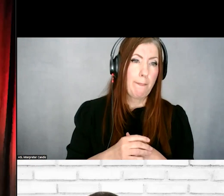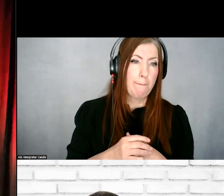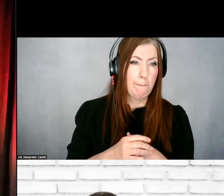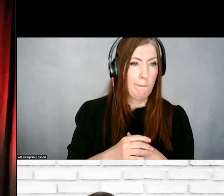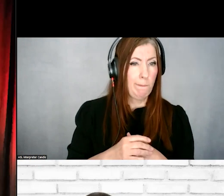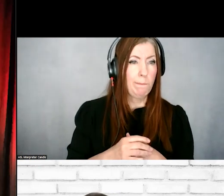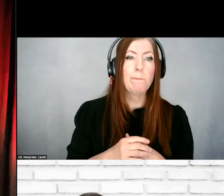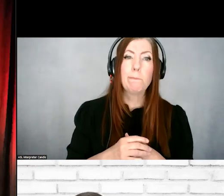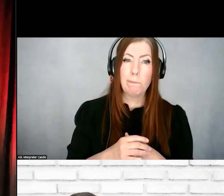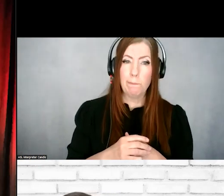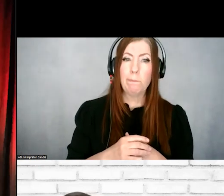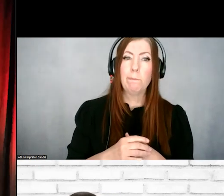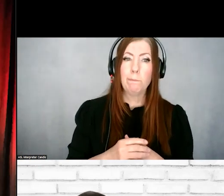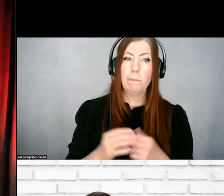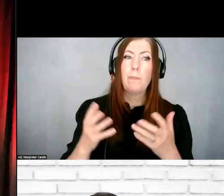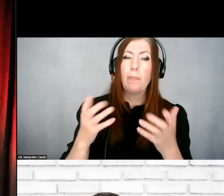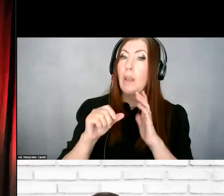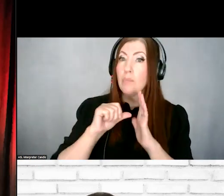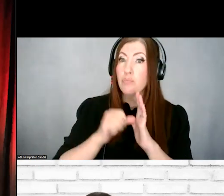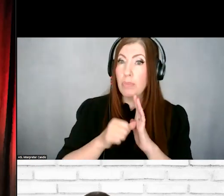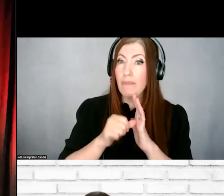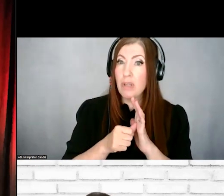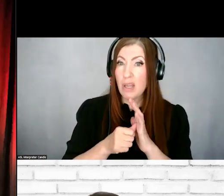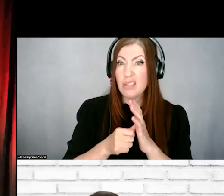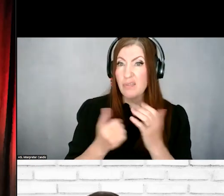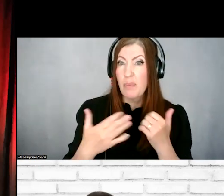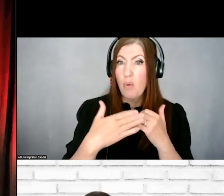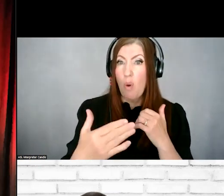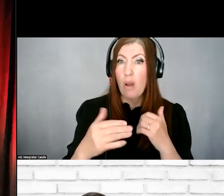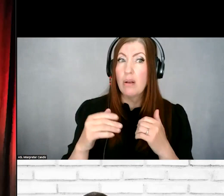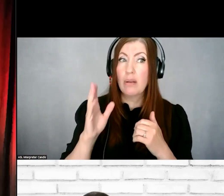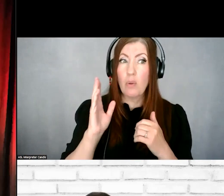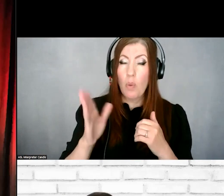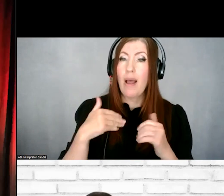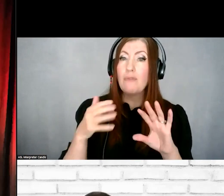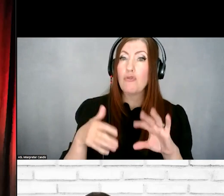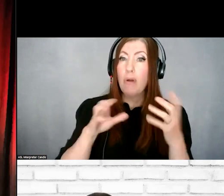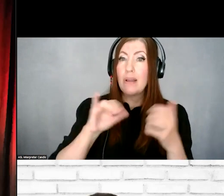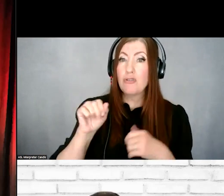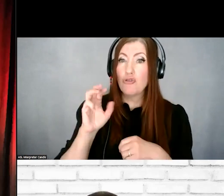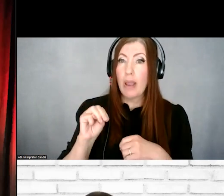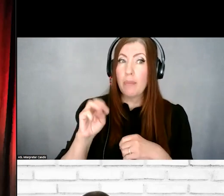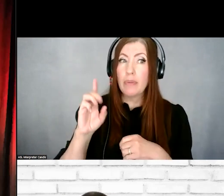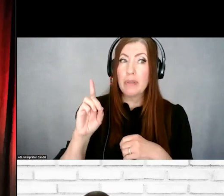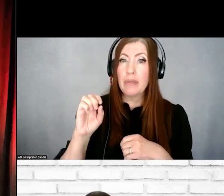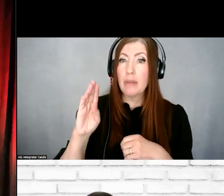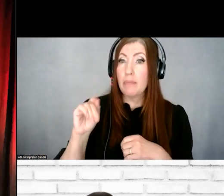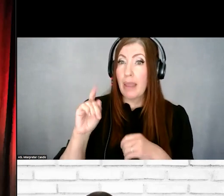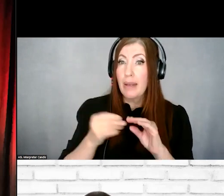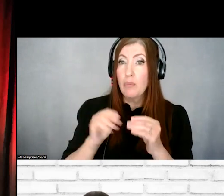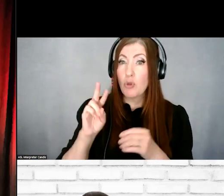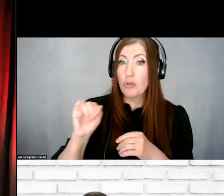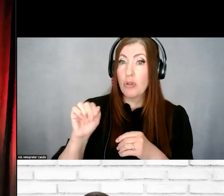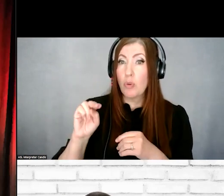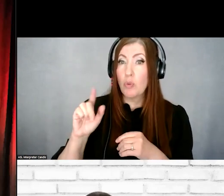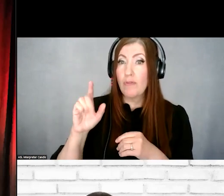And I just want to point out, going forward, there will be Crisis Jam debate #2, and it's scheduled for January the